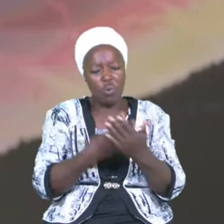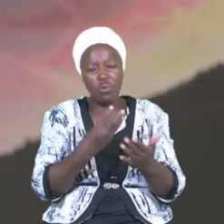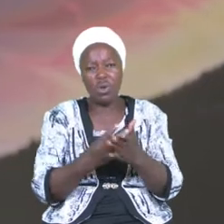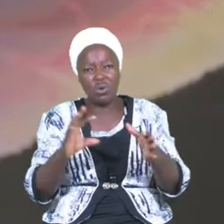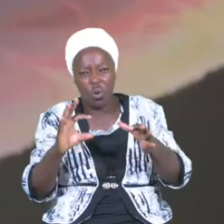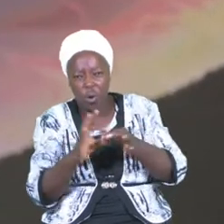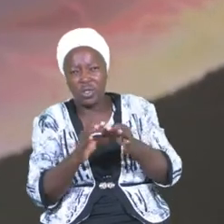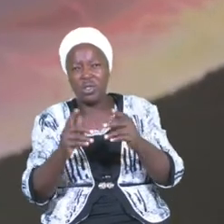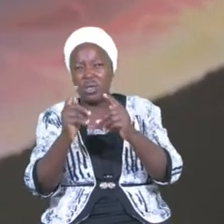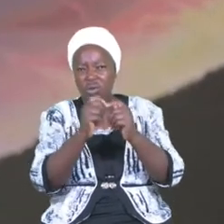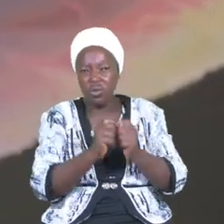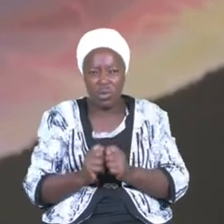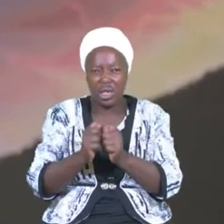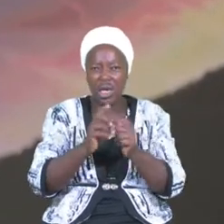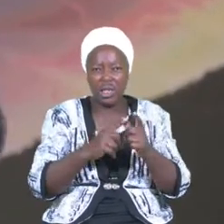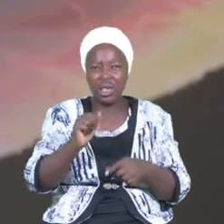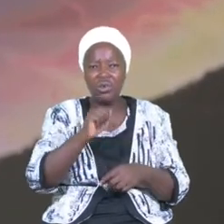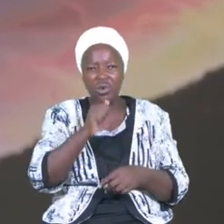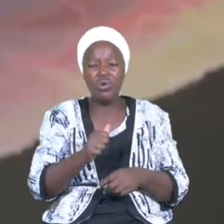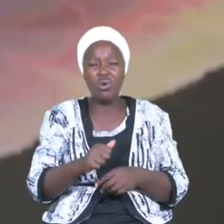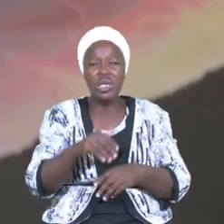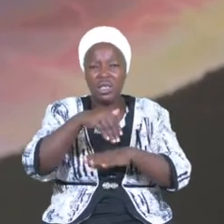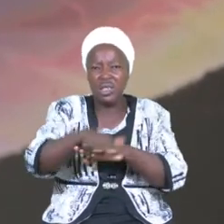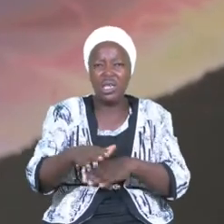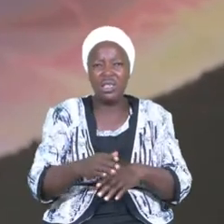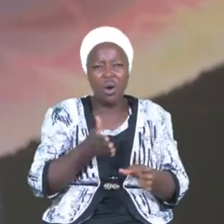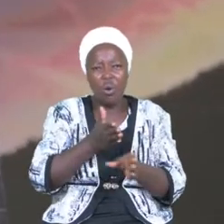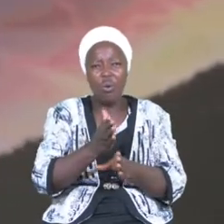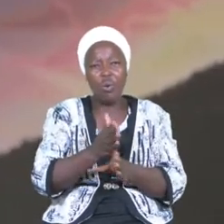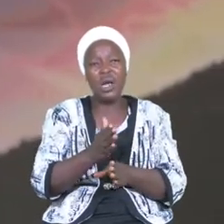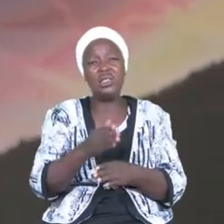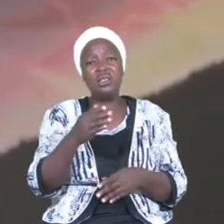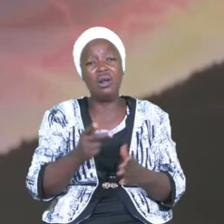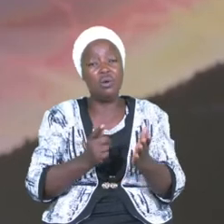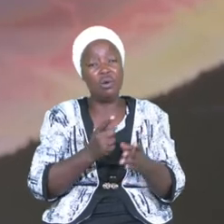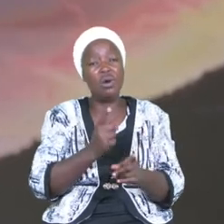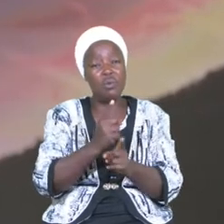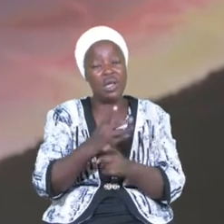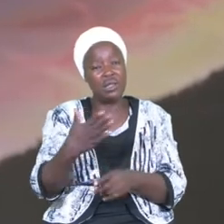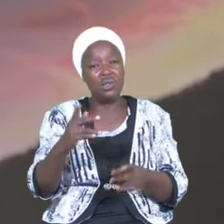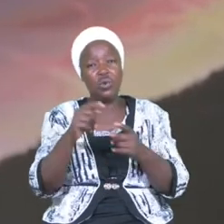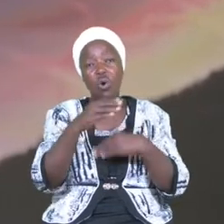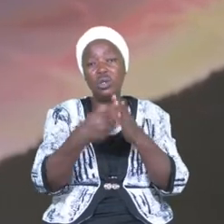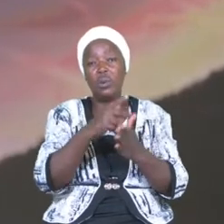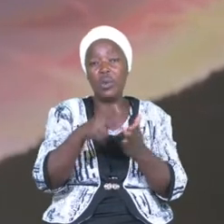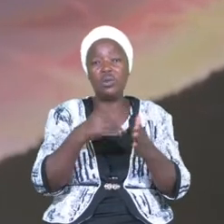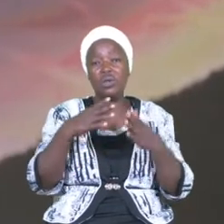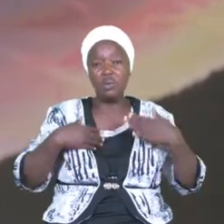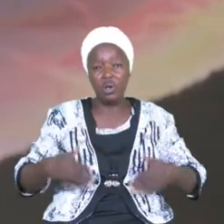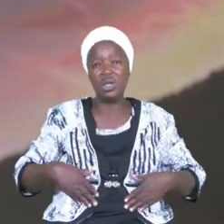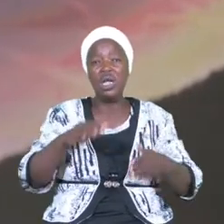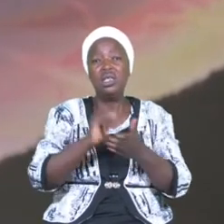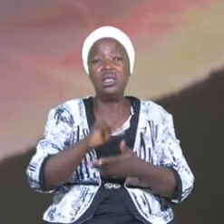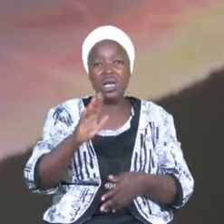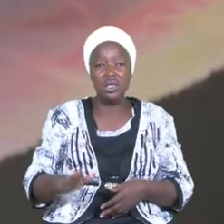they cannot send proper signal to the rest of the body. That child, although big, is